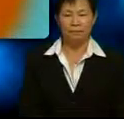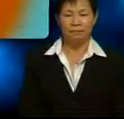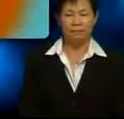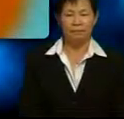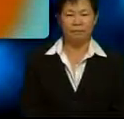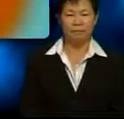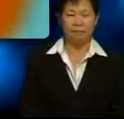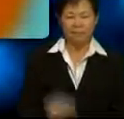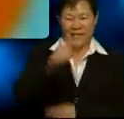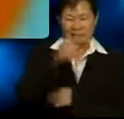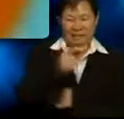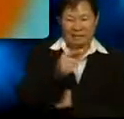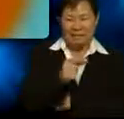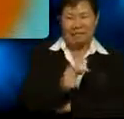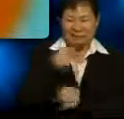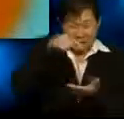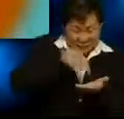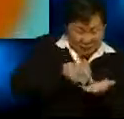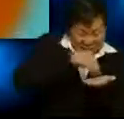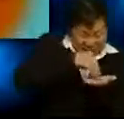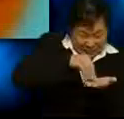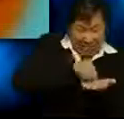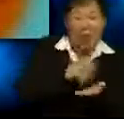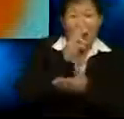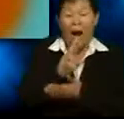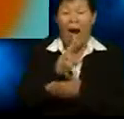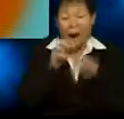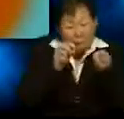These greenish-blue patches are microorganisms.